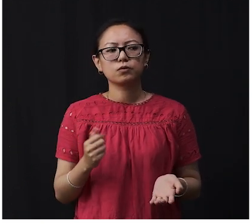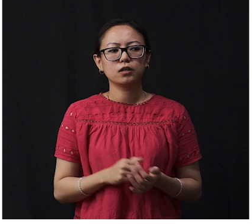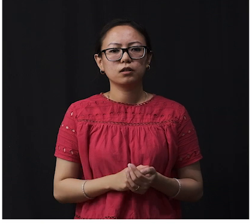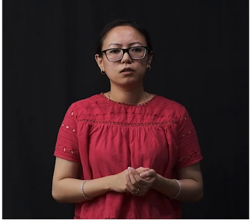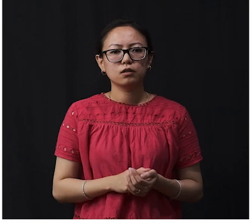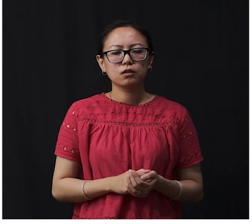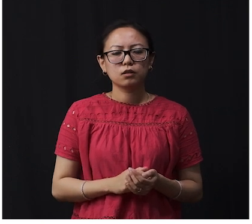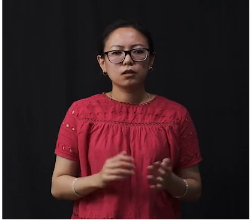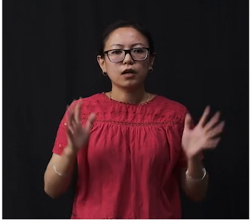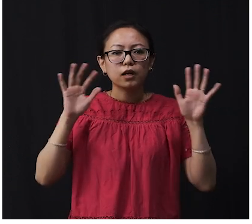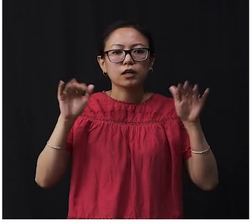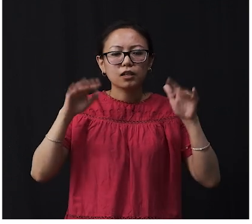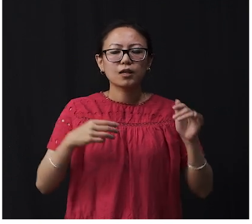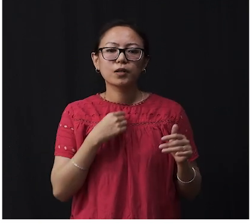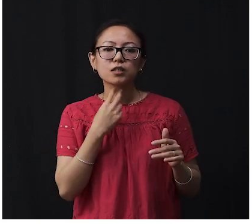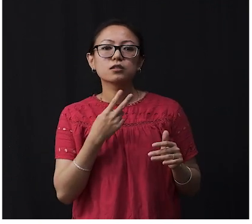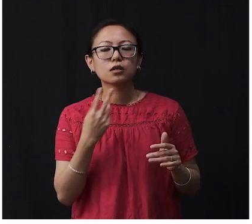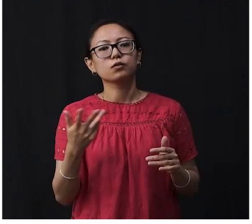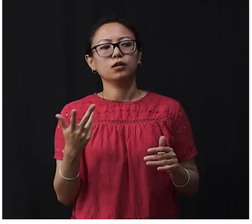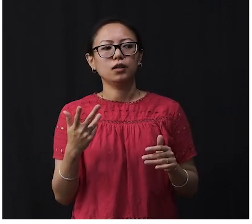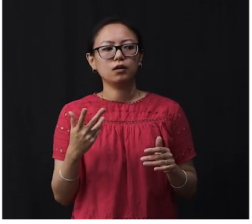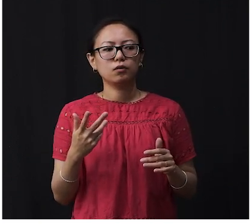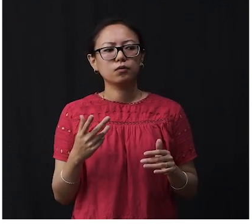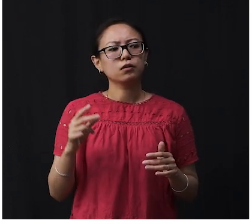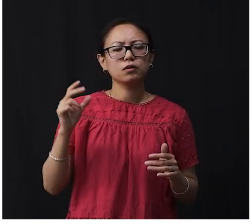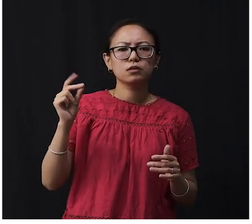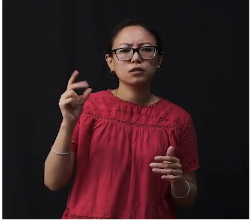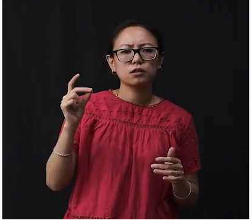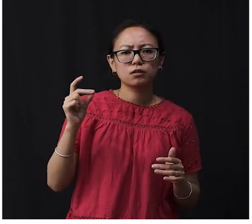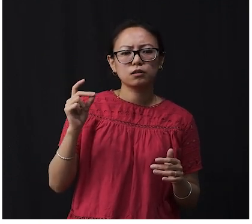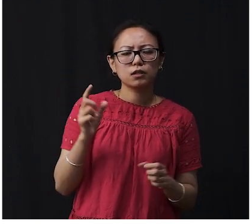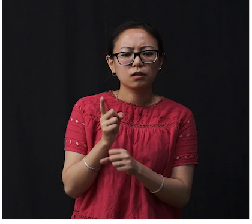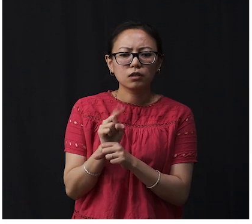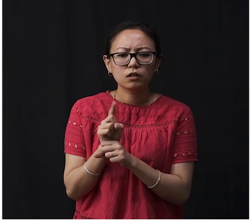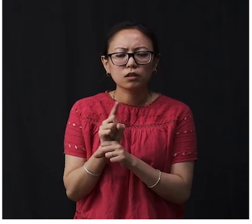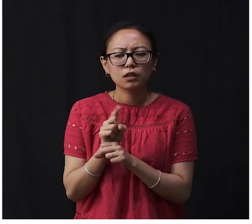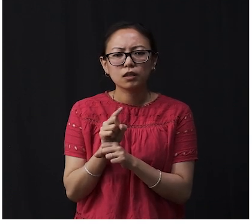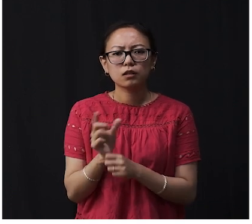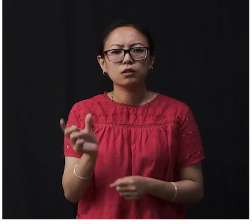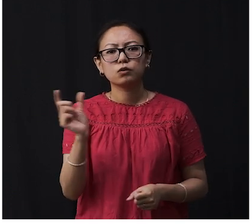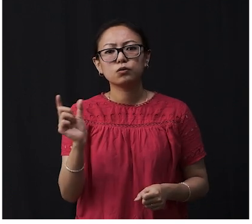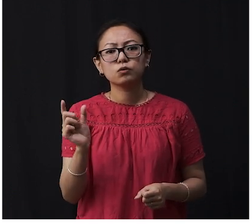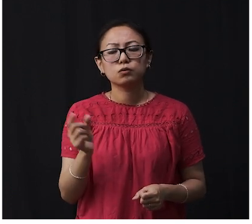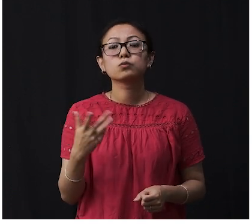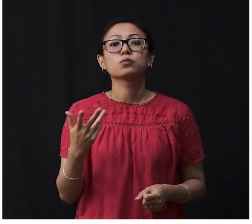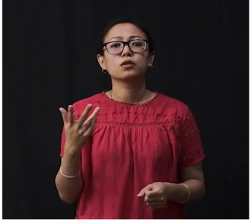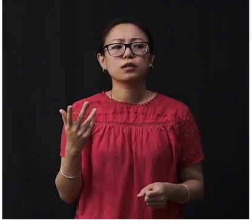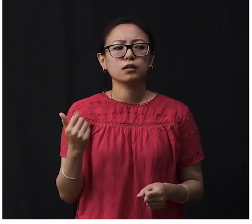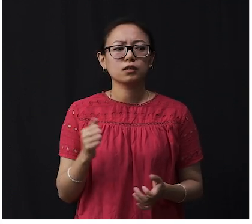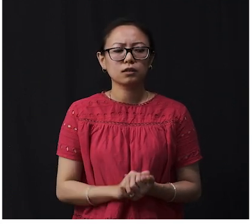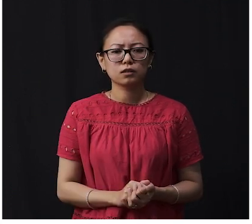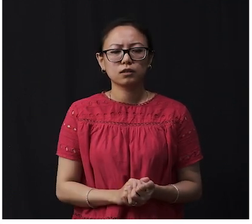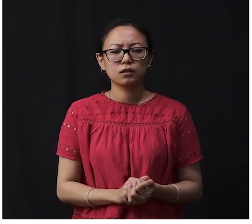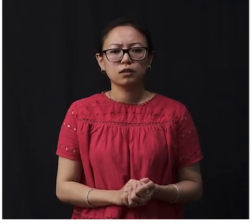the animals. We have also learned the names of the animals. The sound, like the